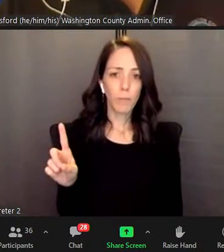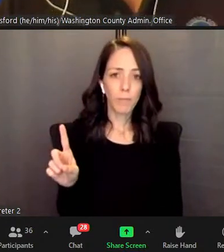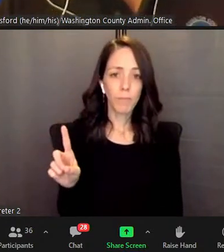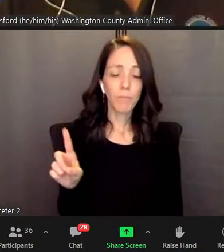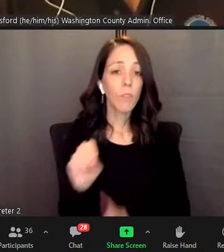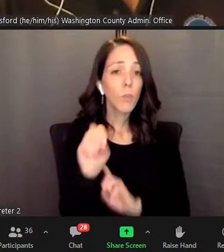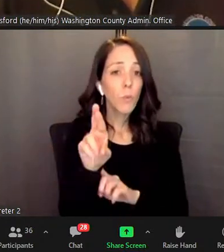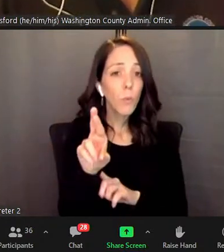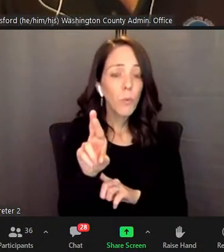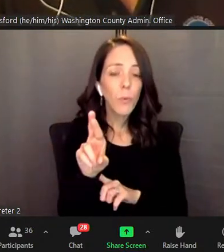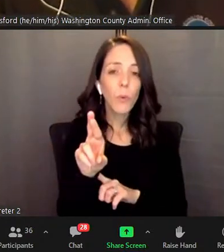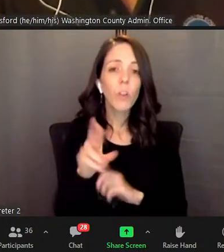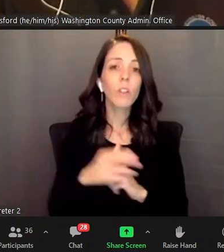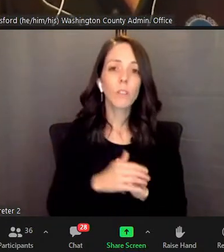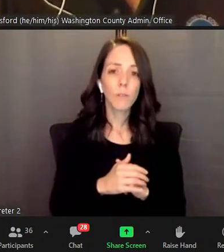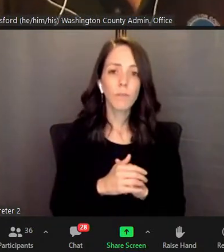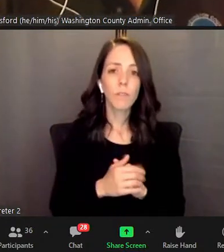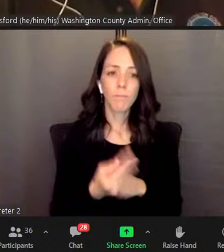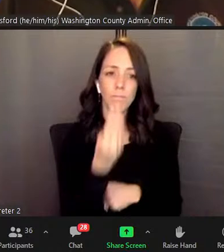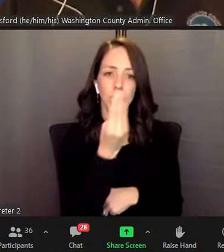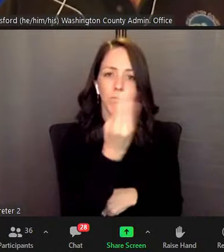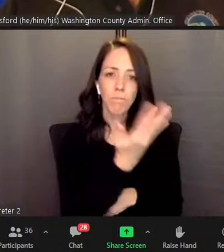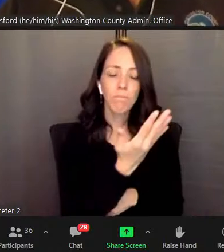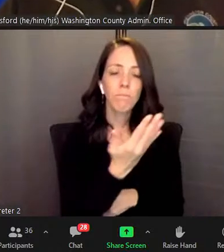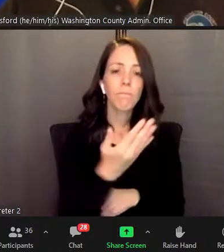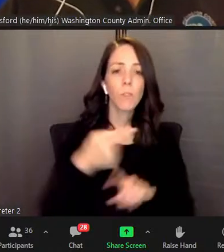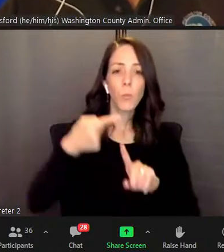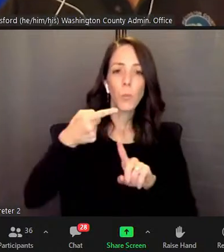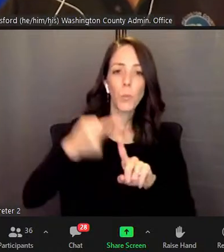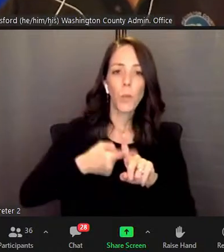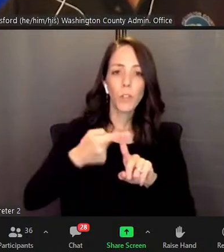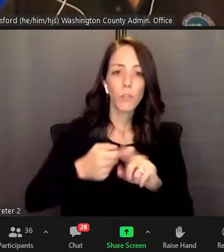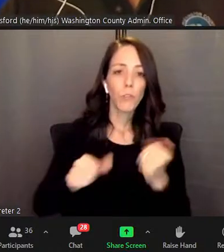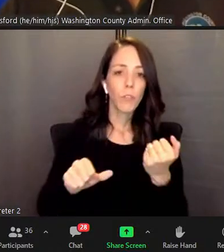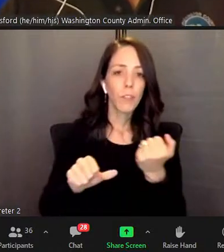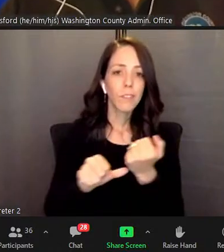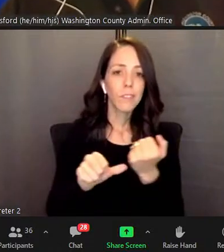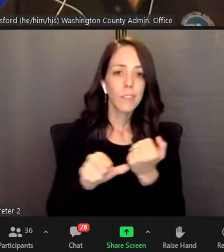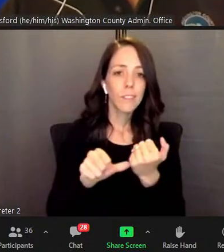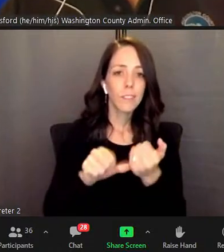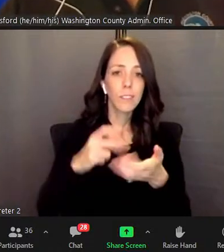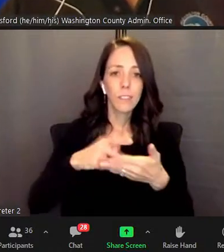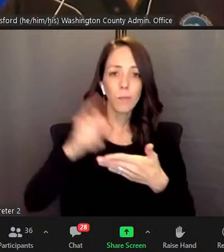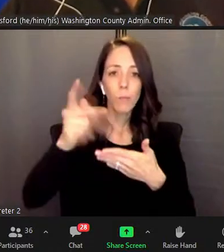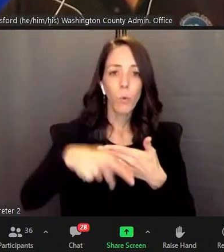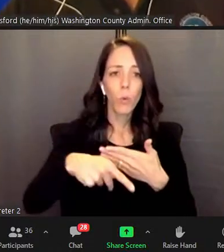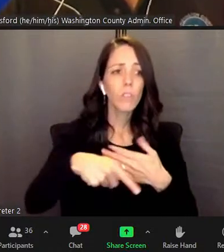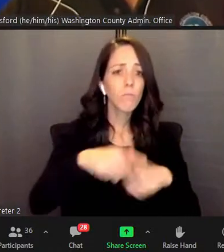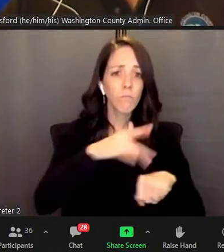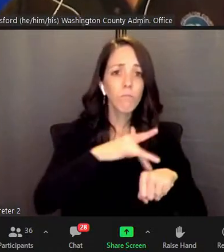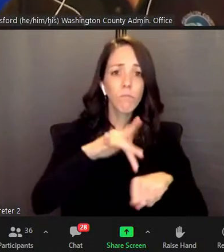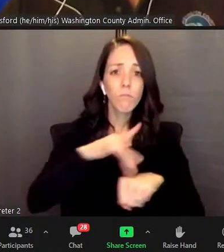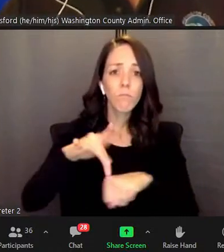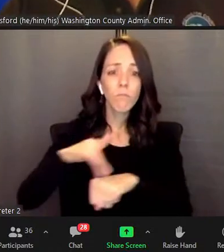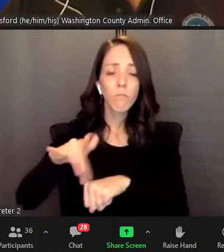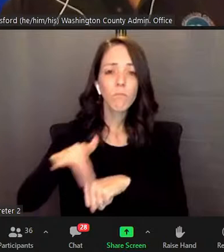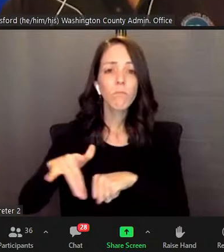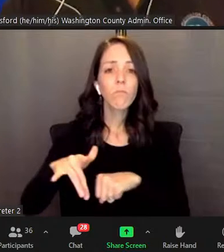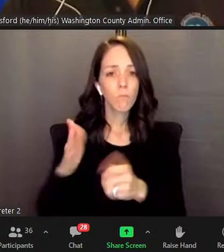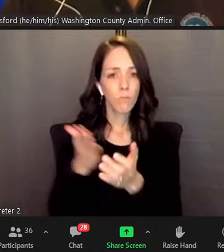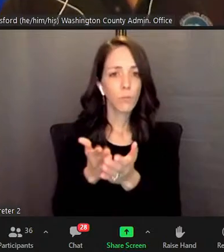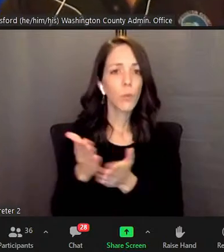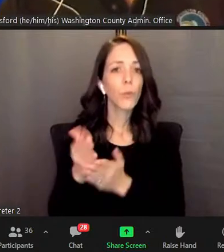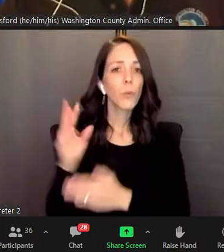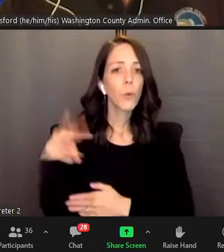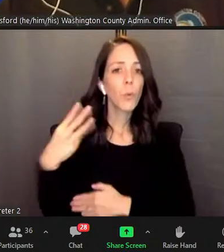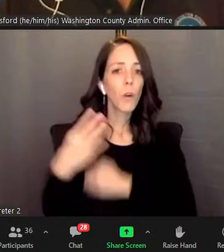or reference the rental assistance programs that are available, including through the Washington County